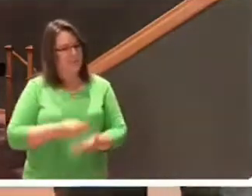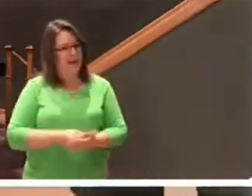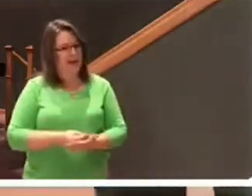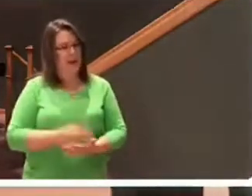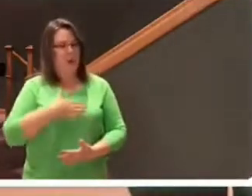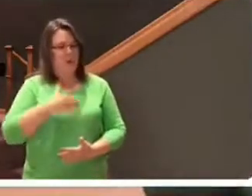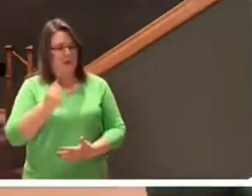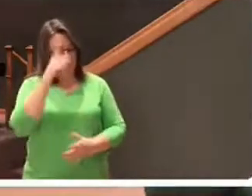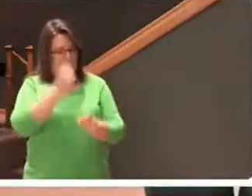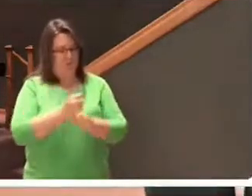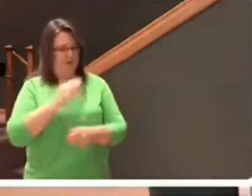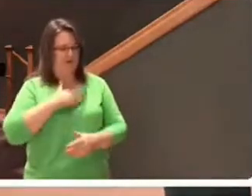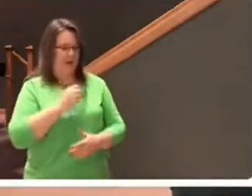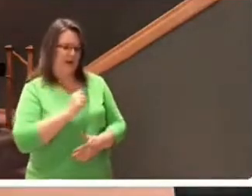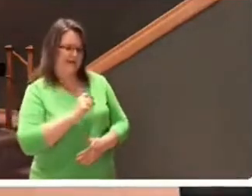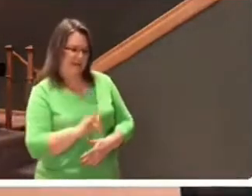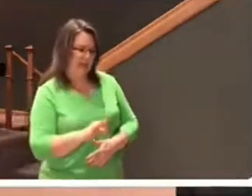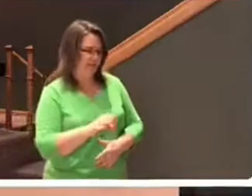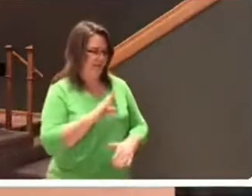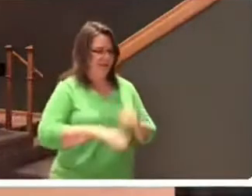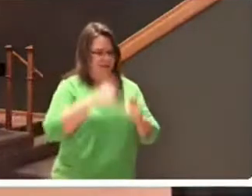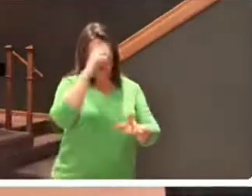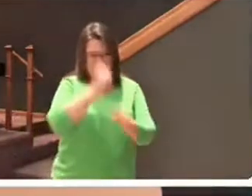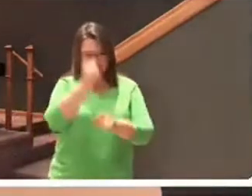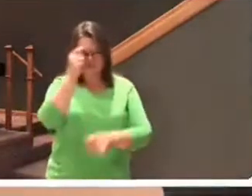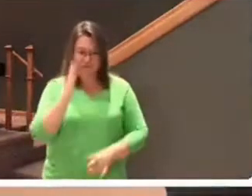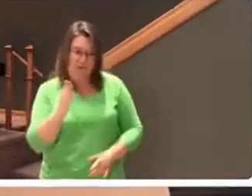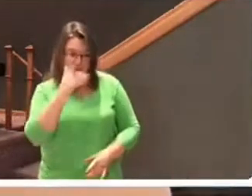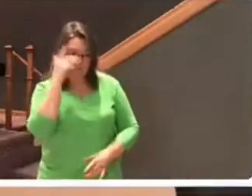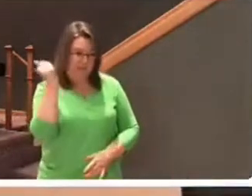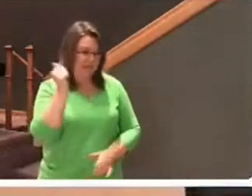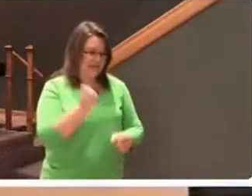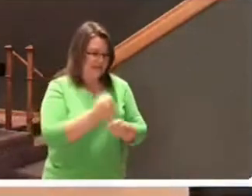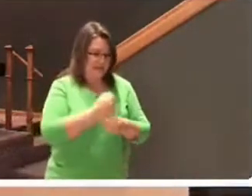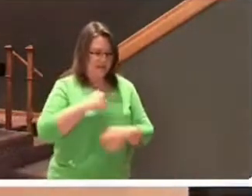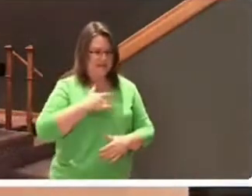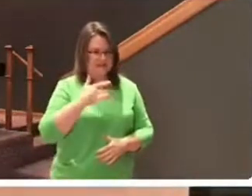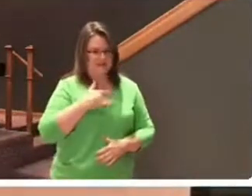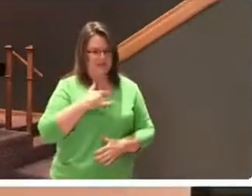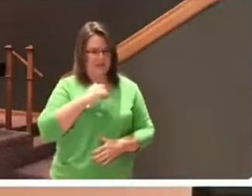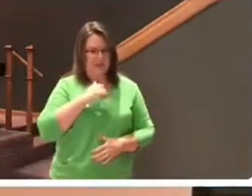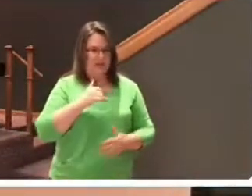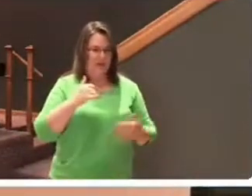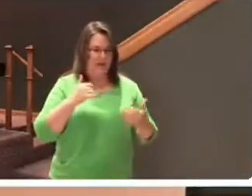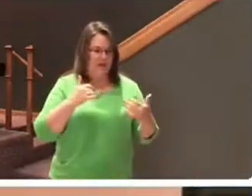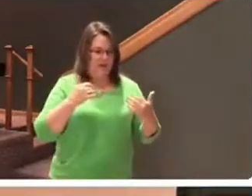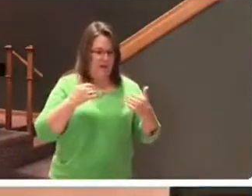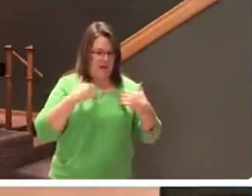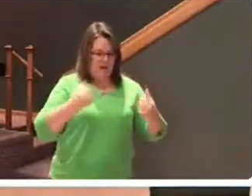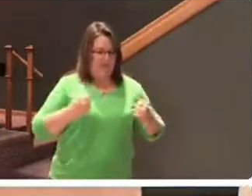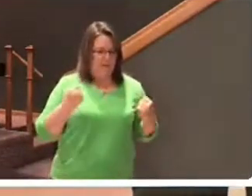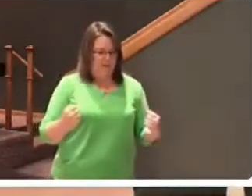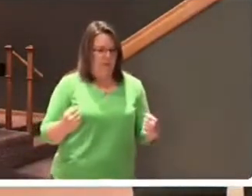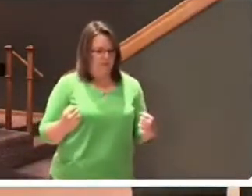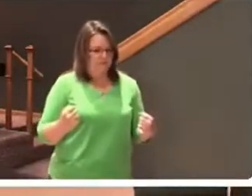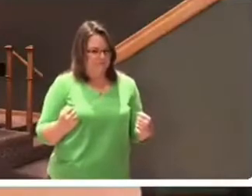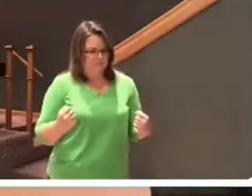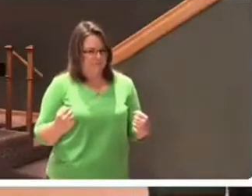we'd rather trust our stuff than trust God, because it makes us feel like we have the power.